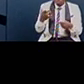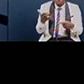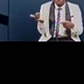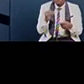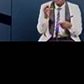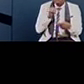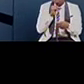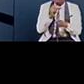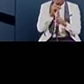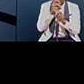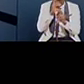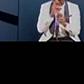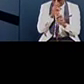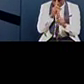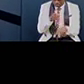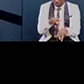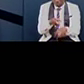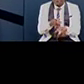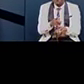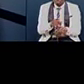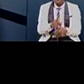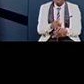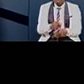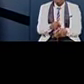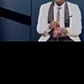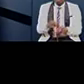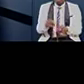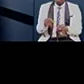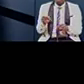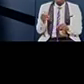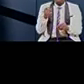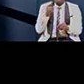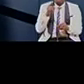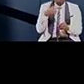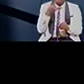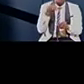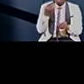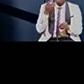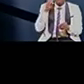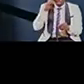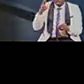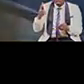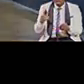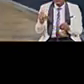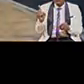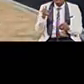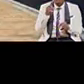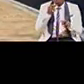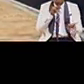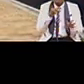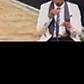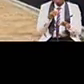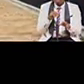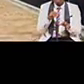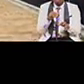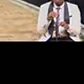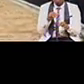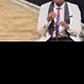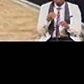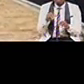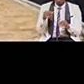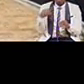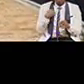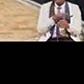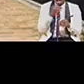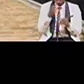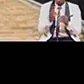with them? They're not responding. And we do follow up, and then we say, sir, look at all that we're diligent. And as we're diligent, we